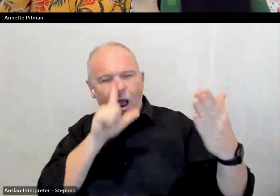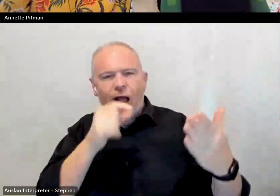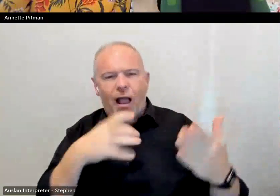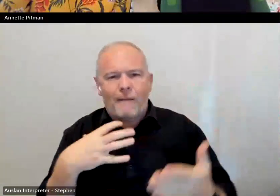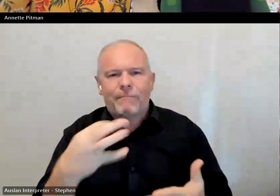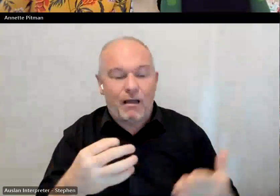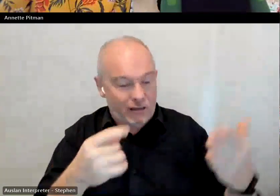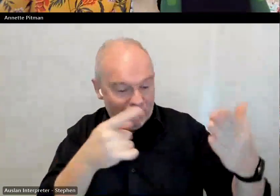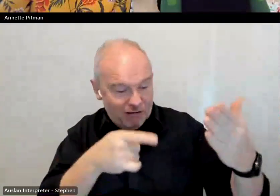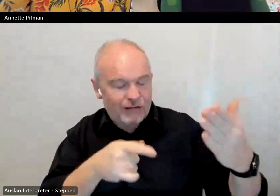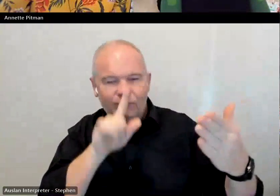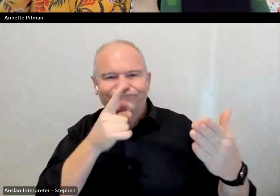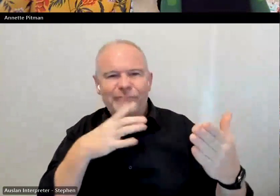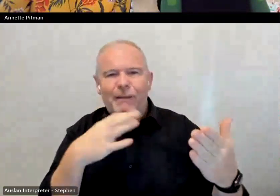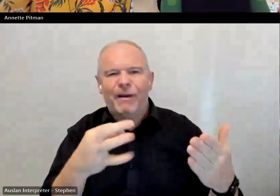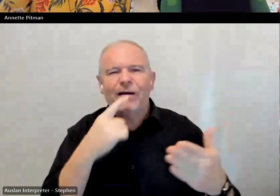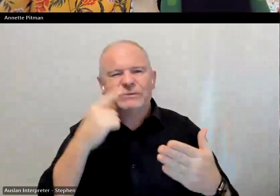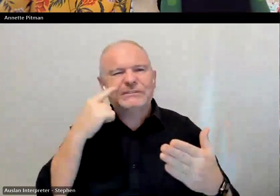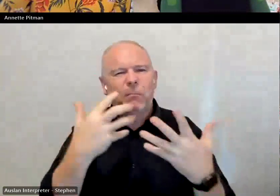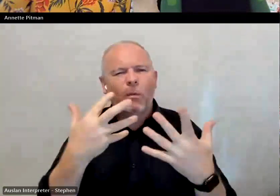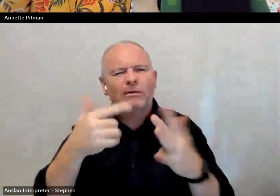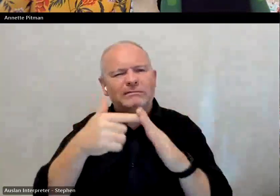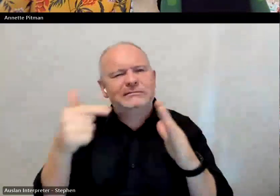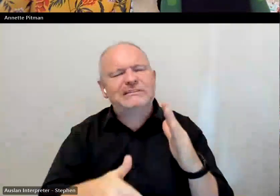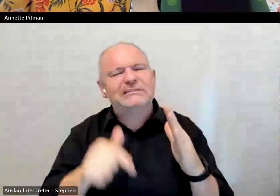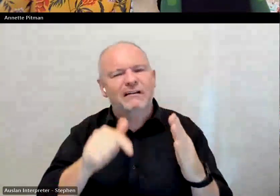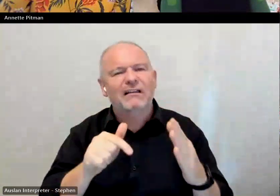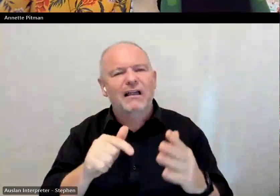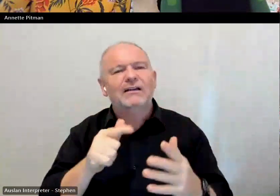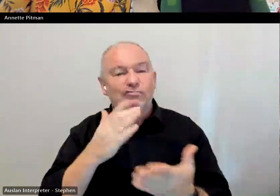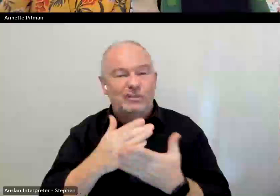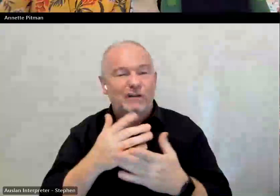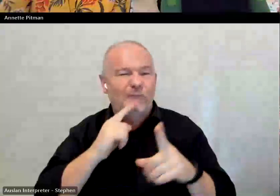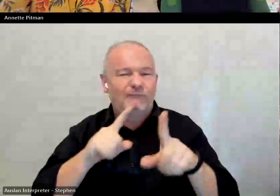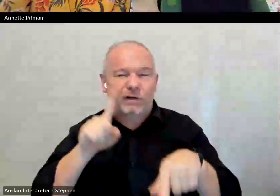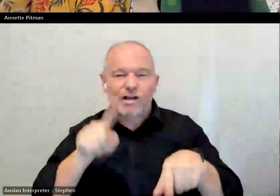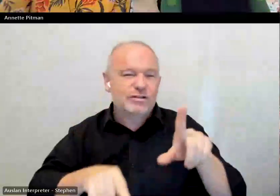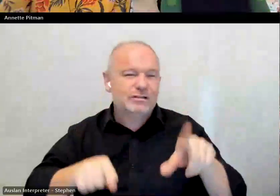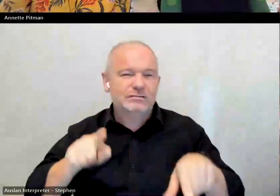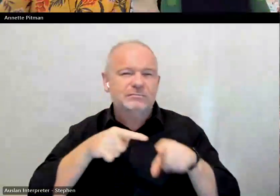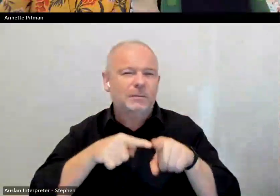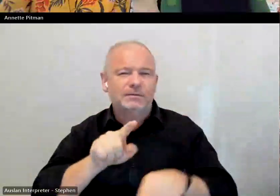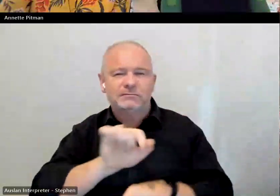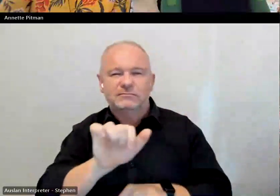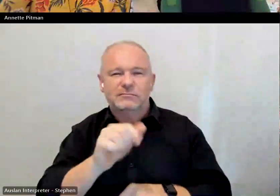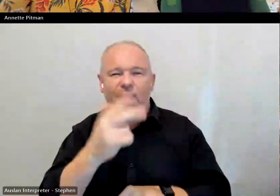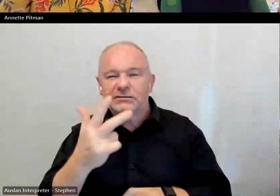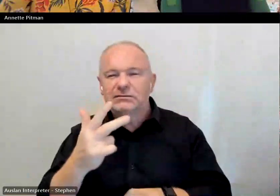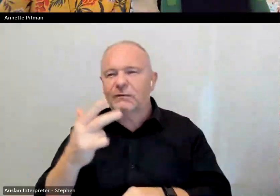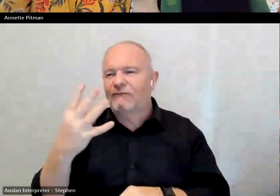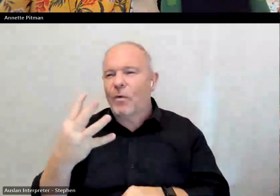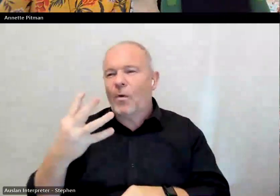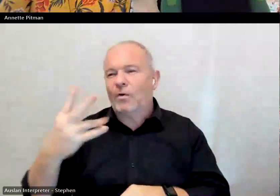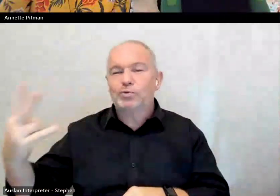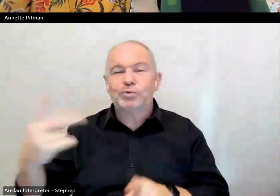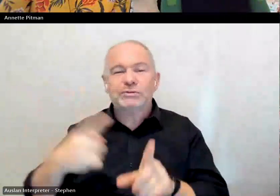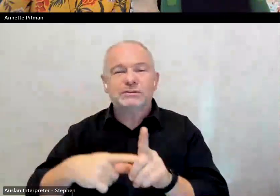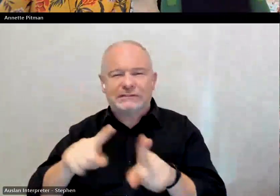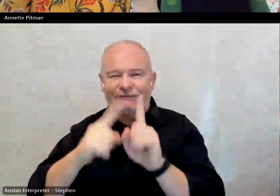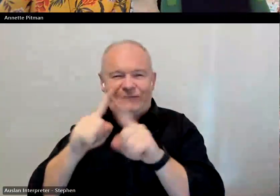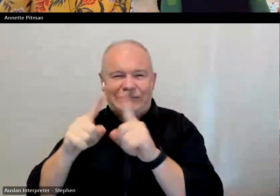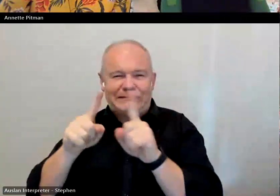see in much more detail. It does vary depending on whether it's 8, 4 or 2-year. And